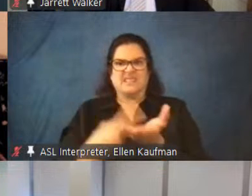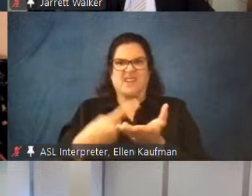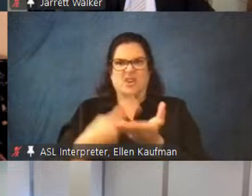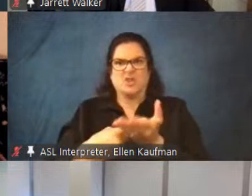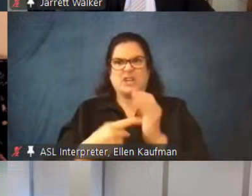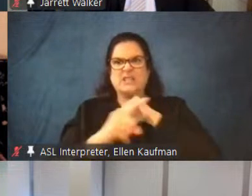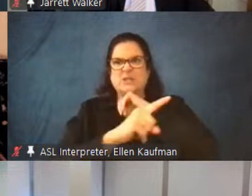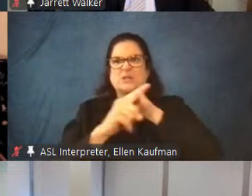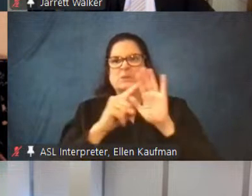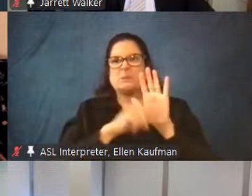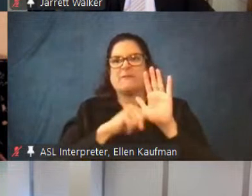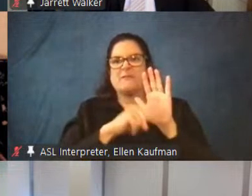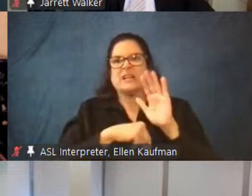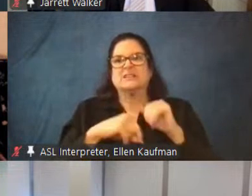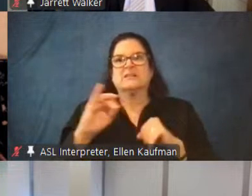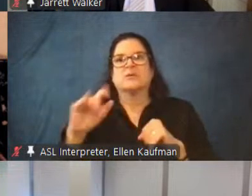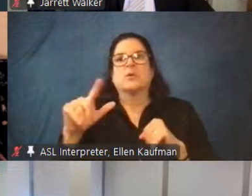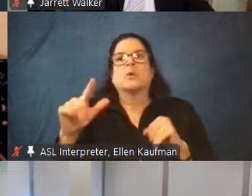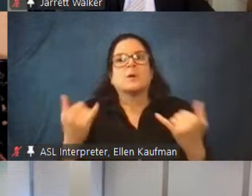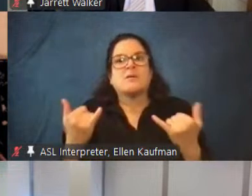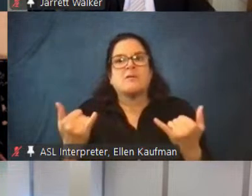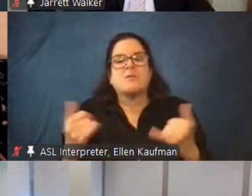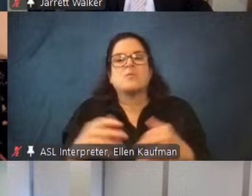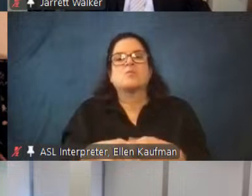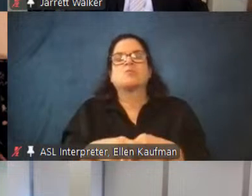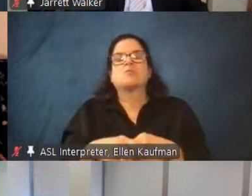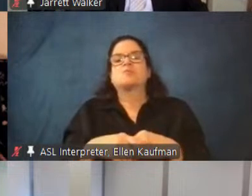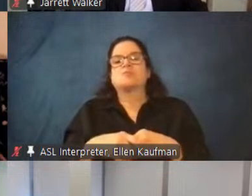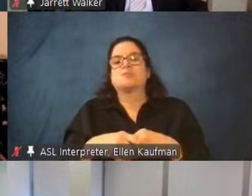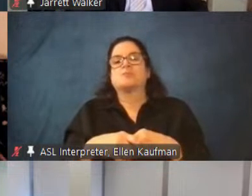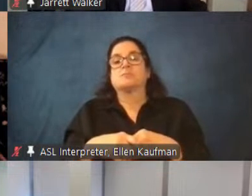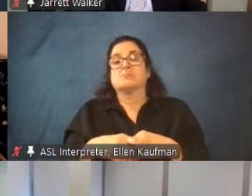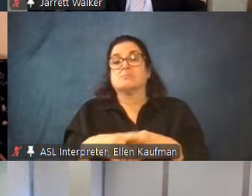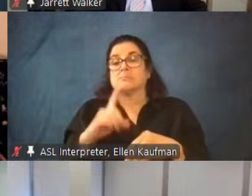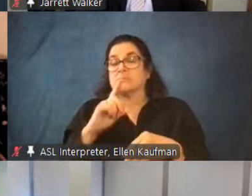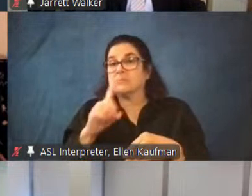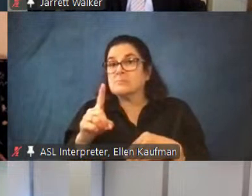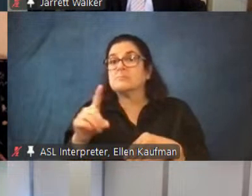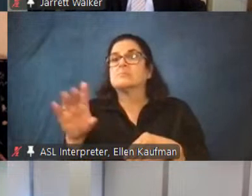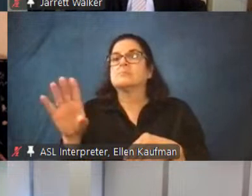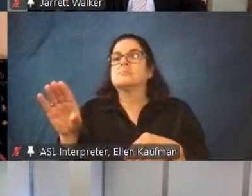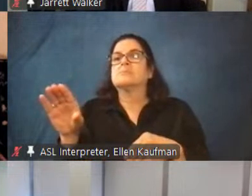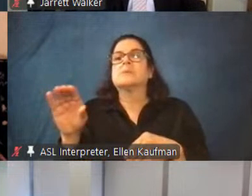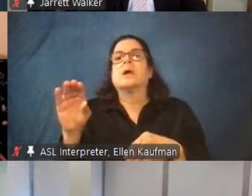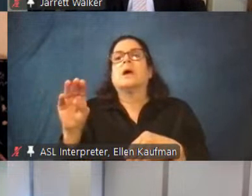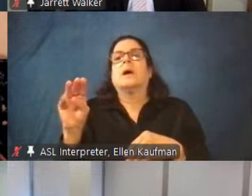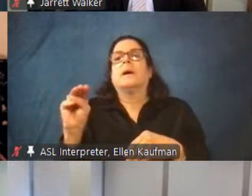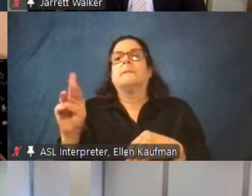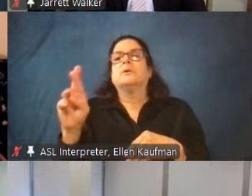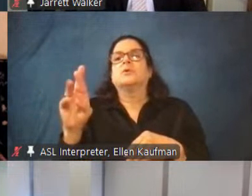reality is, and Mr. Walker didn't go through the entire history of